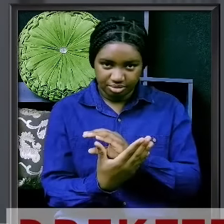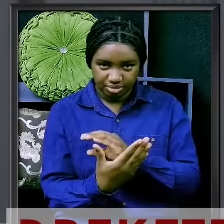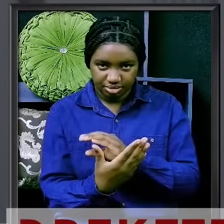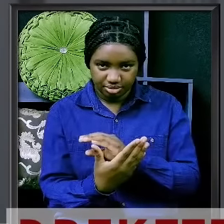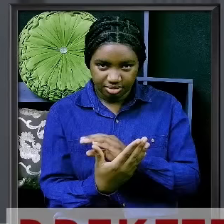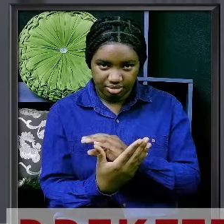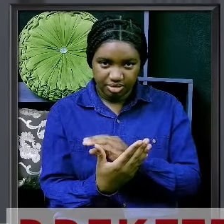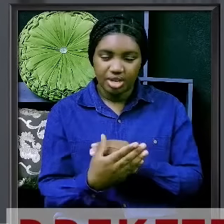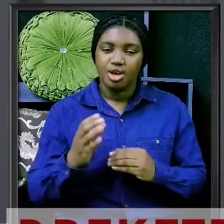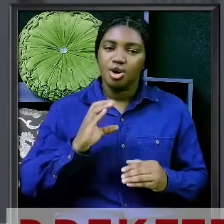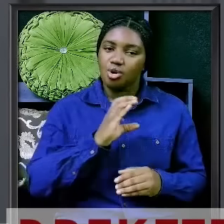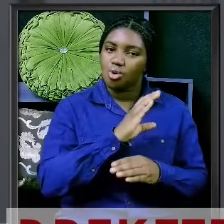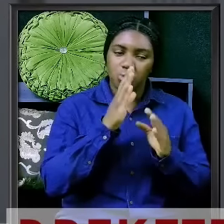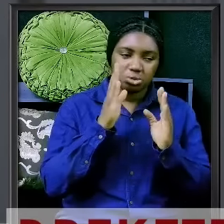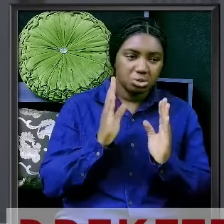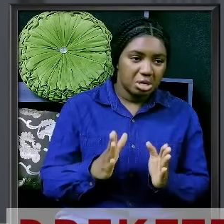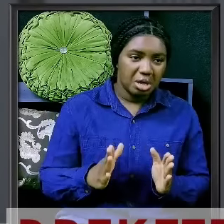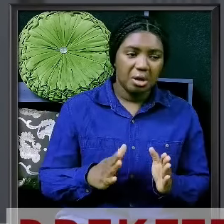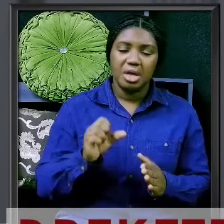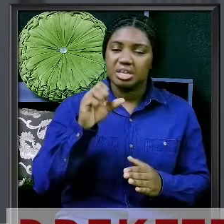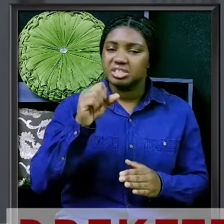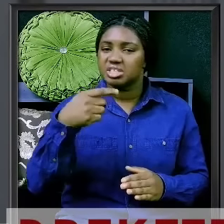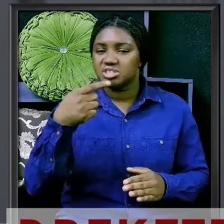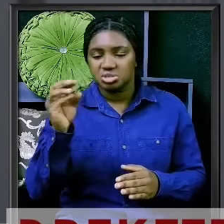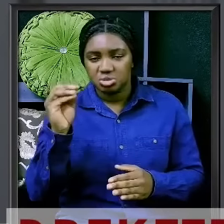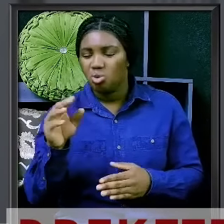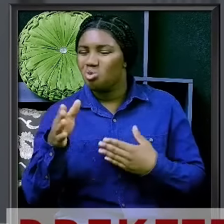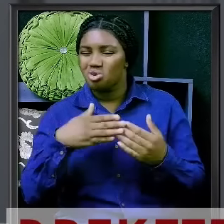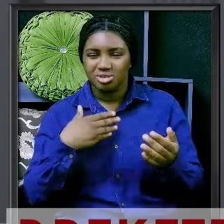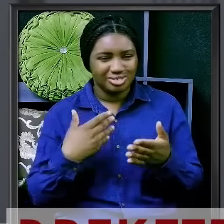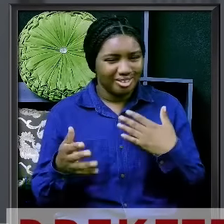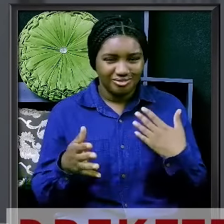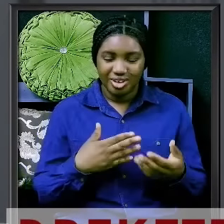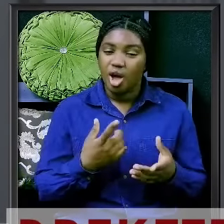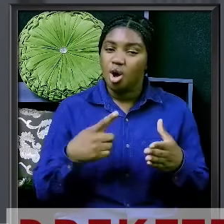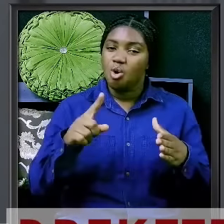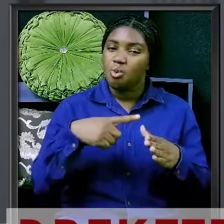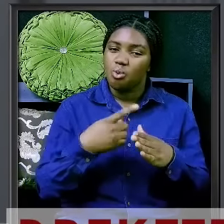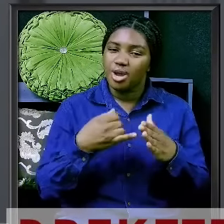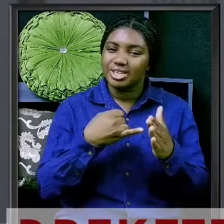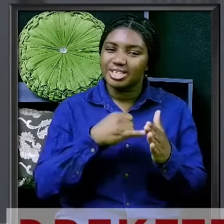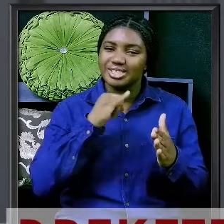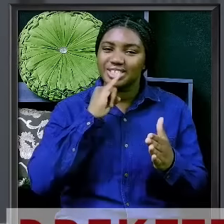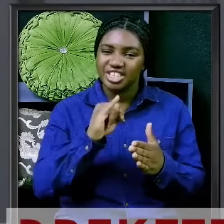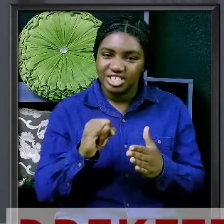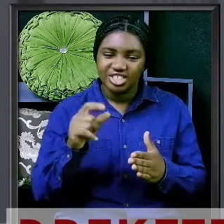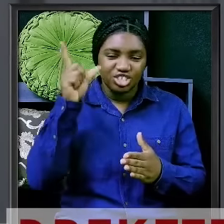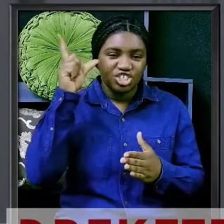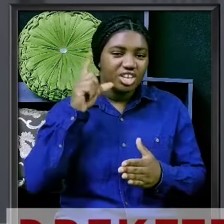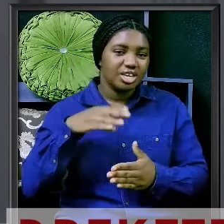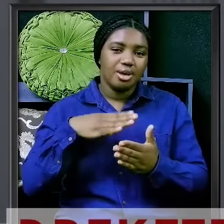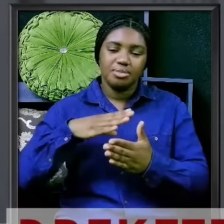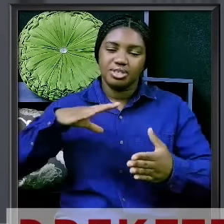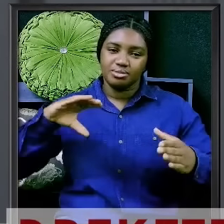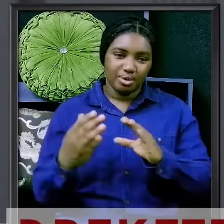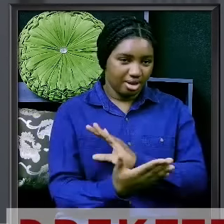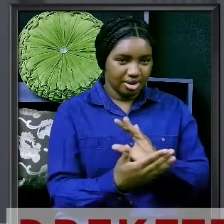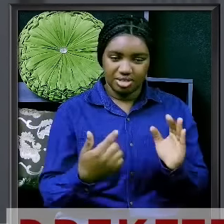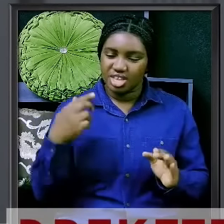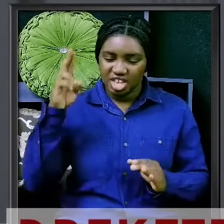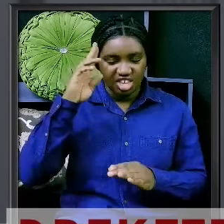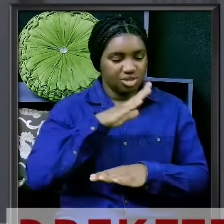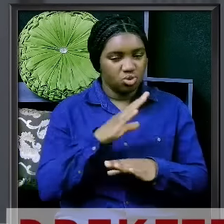Be commissioner or SSU, whatever, once it comes to gender-based violence, he doesn't tolerate that.